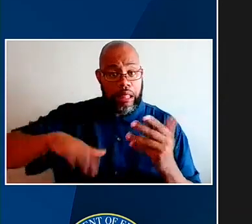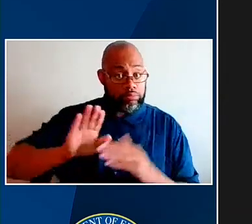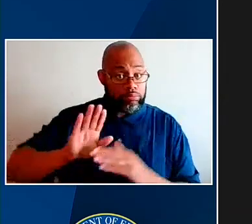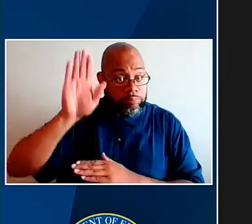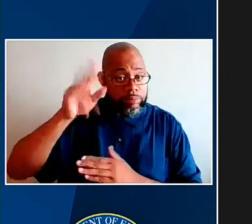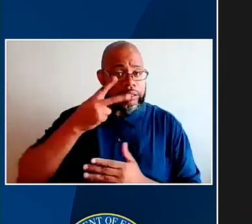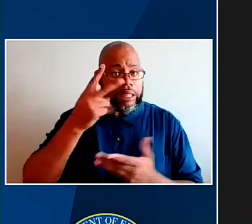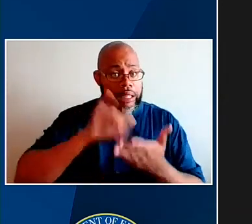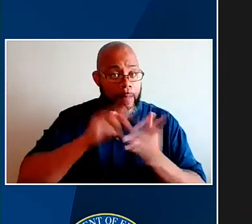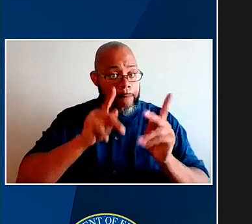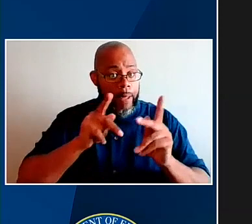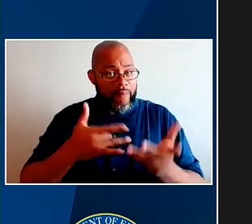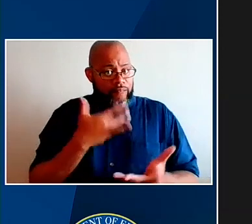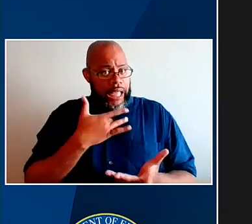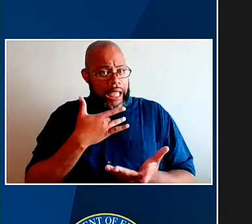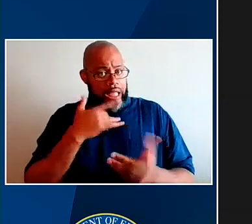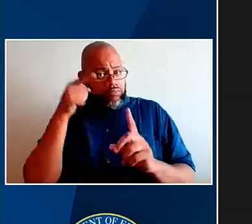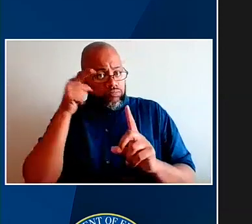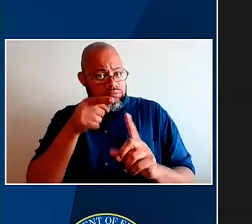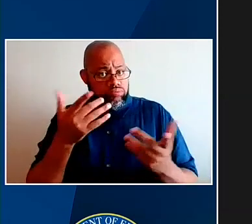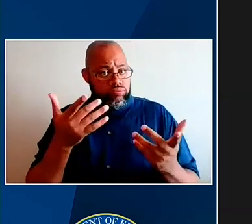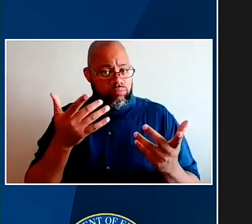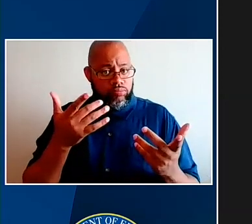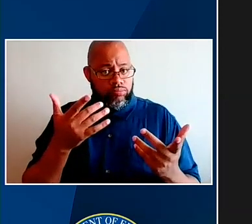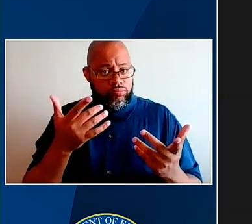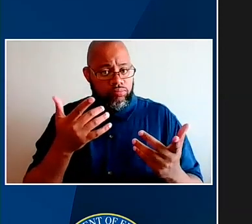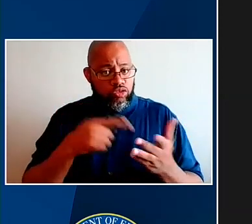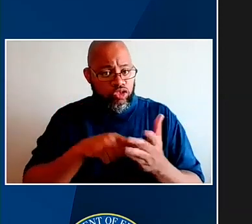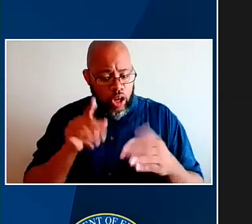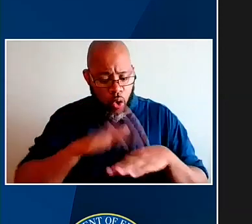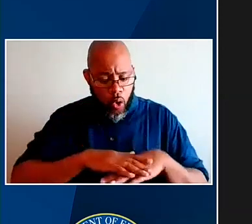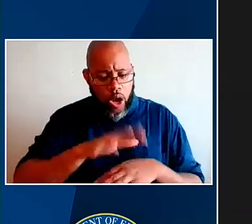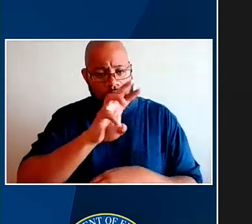folks' disposition temperature check on